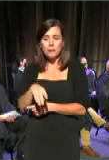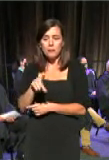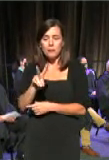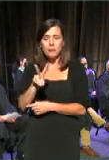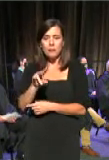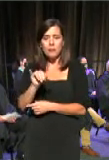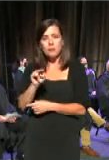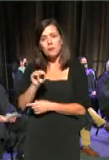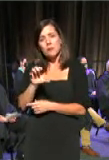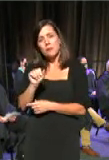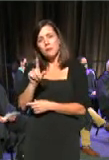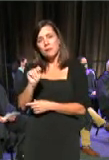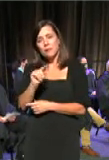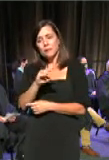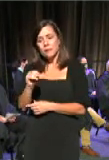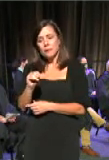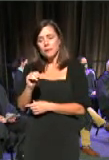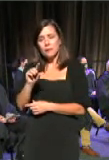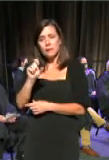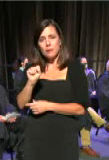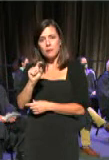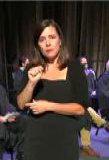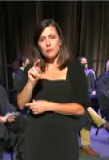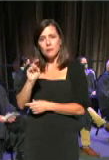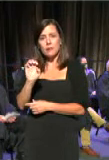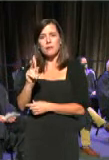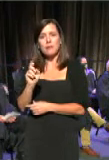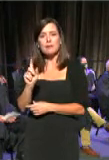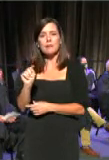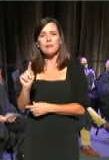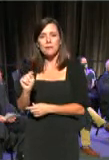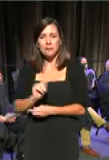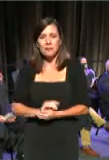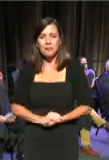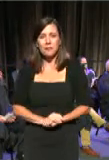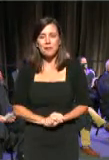Diego Vicent, and Ms. Shay Stuckett.